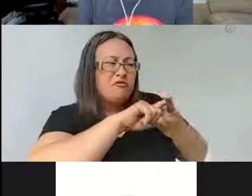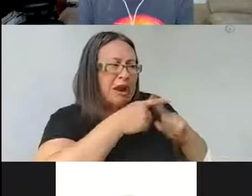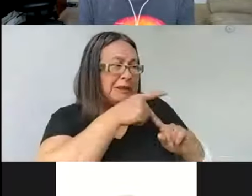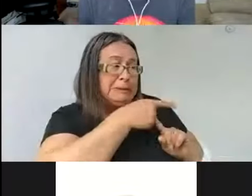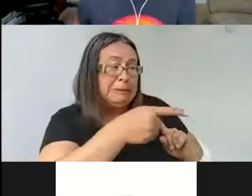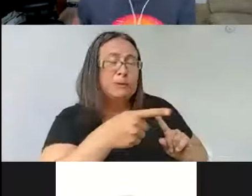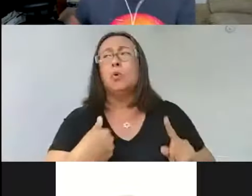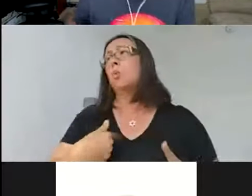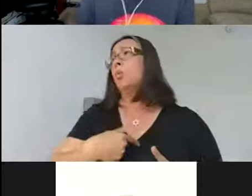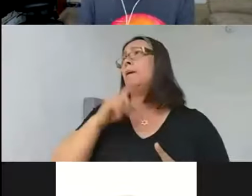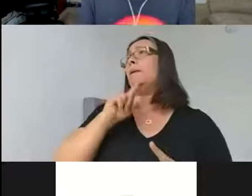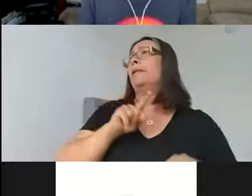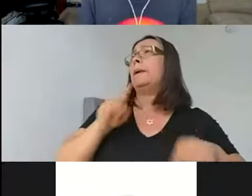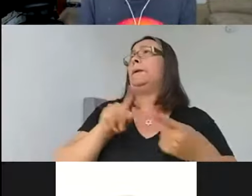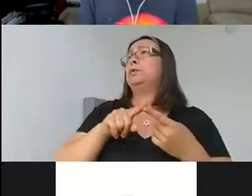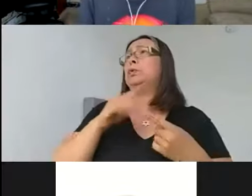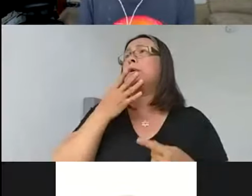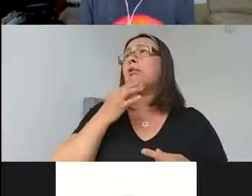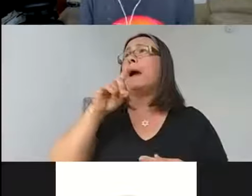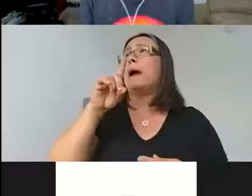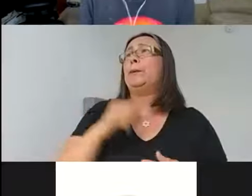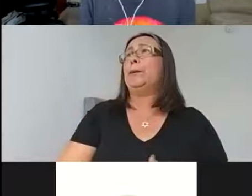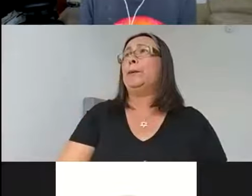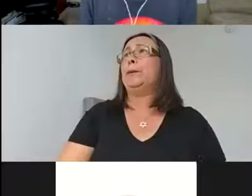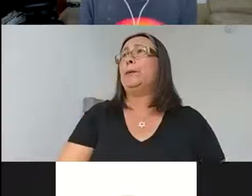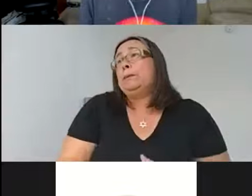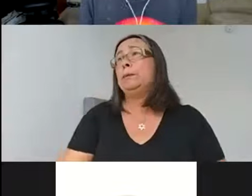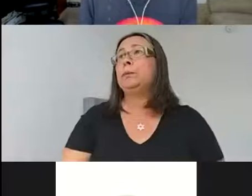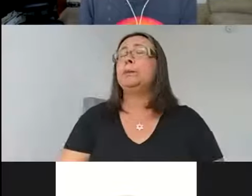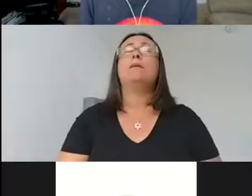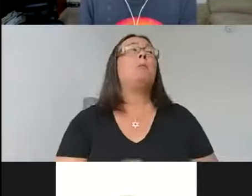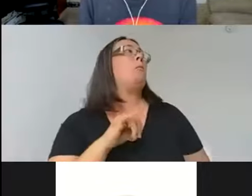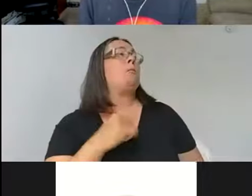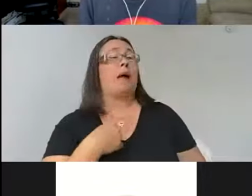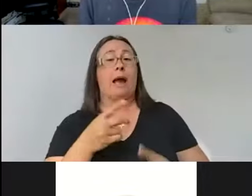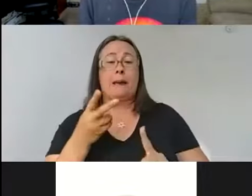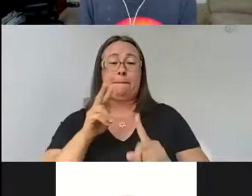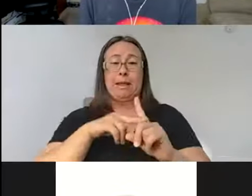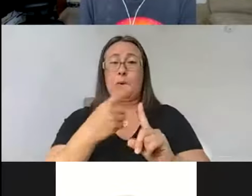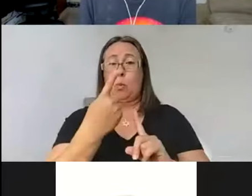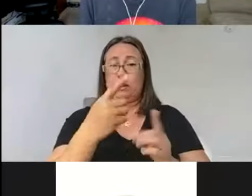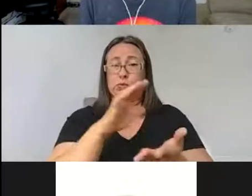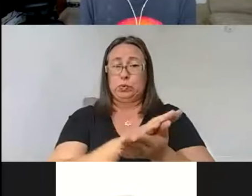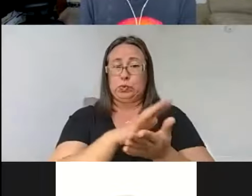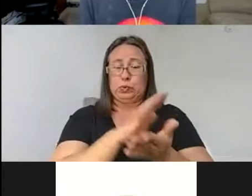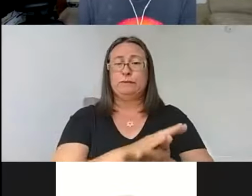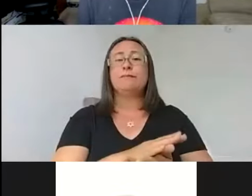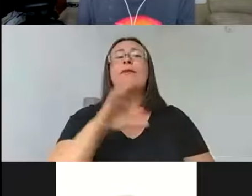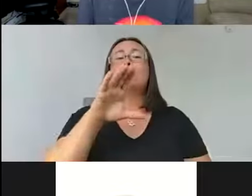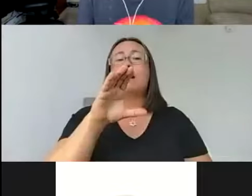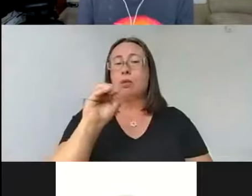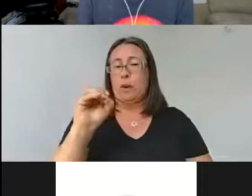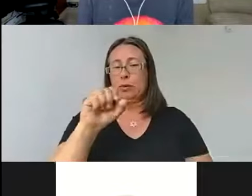like, "Oh, we're going to go to Colorado and go to school there." I was like, "Okay, that's cool." So I applied to one school. It was the Colorado State